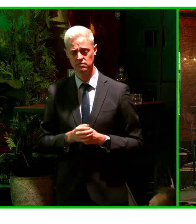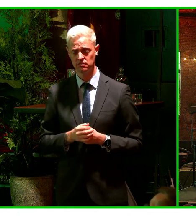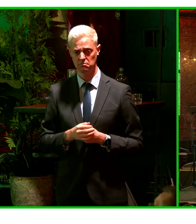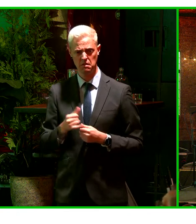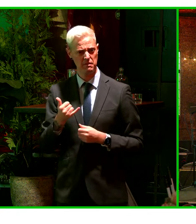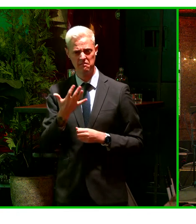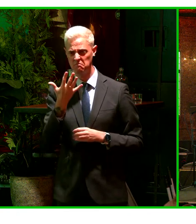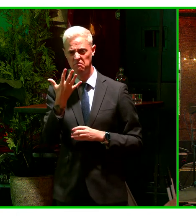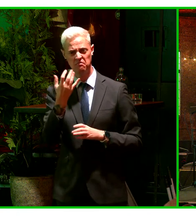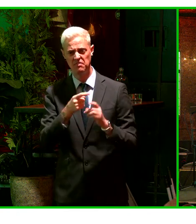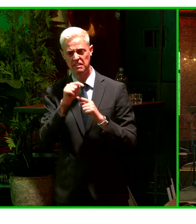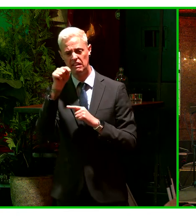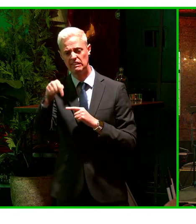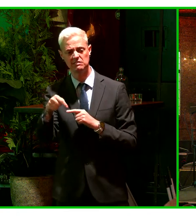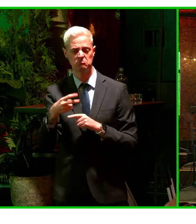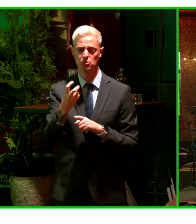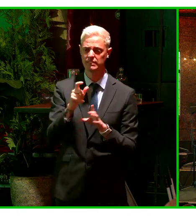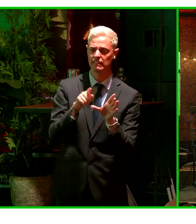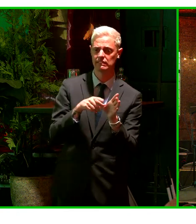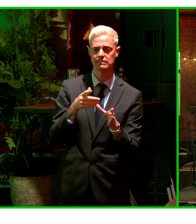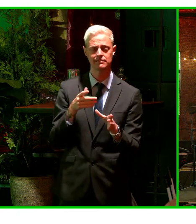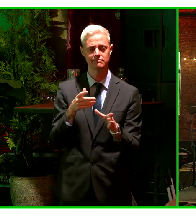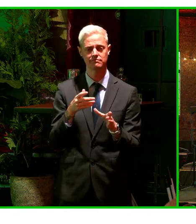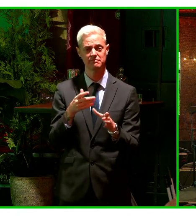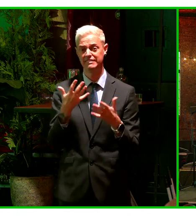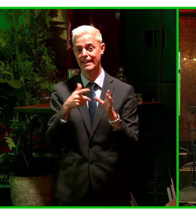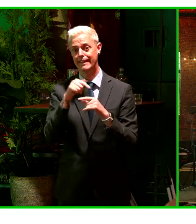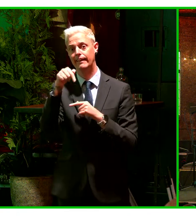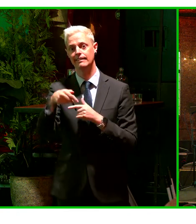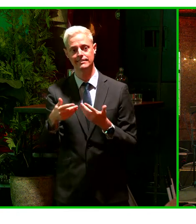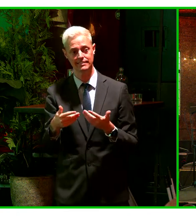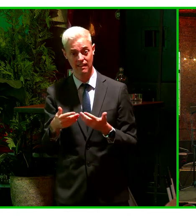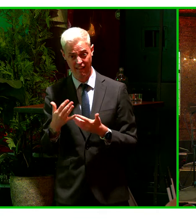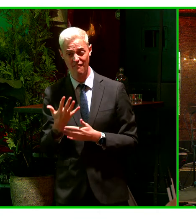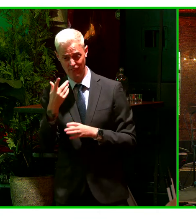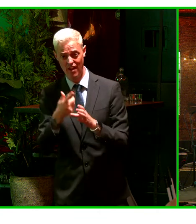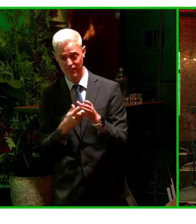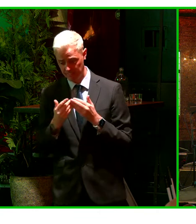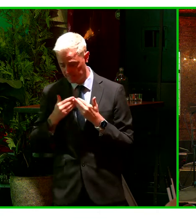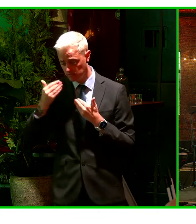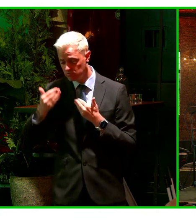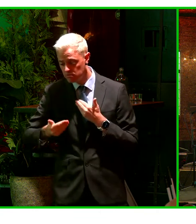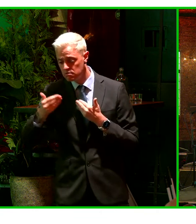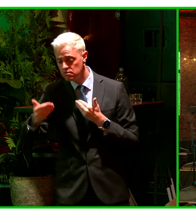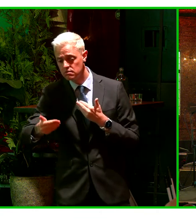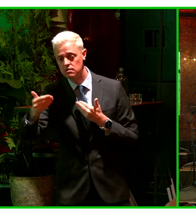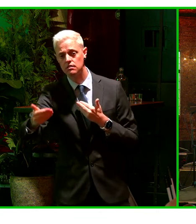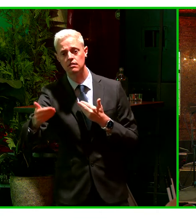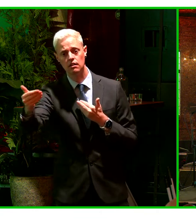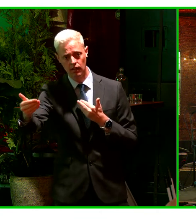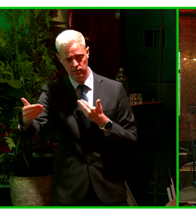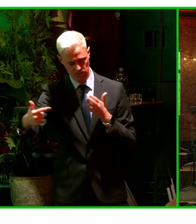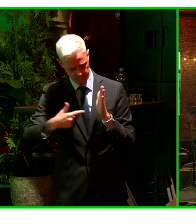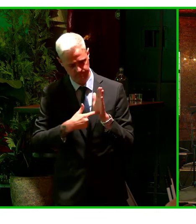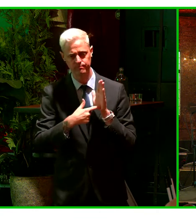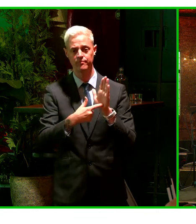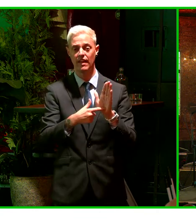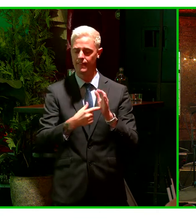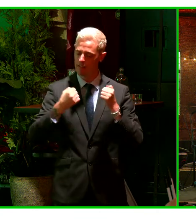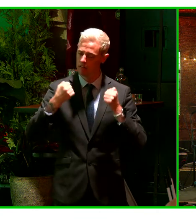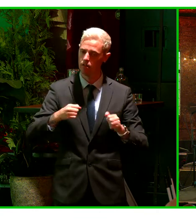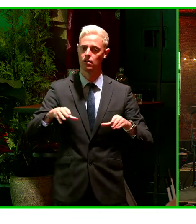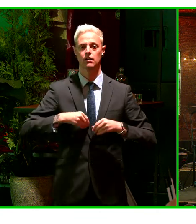50 years or 20 years, 10 years works, and 5 years, and then commit to doing those things. Thanks,